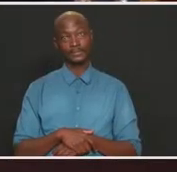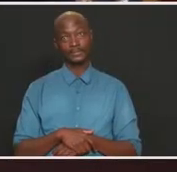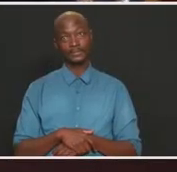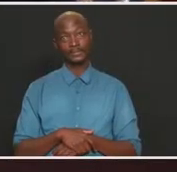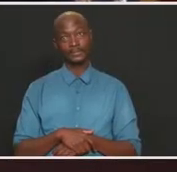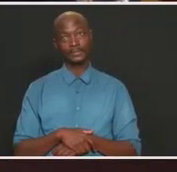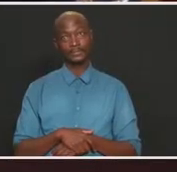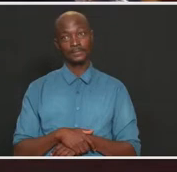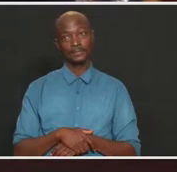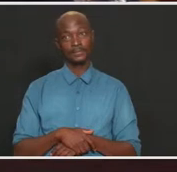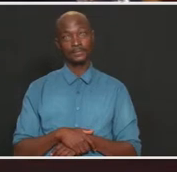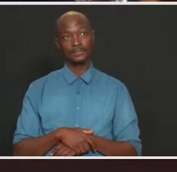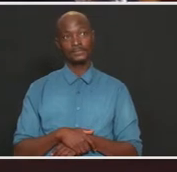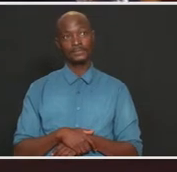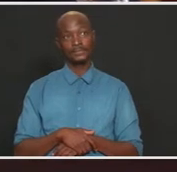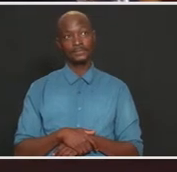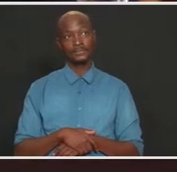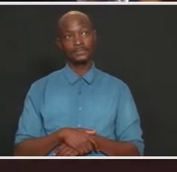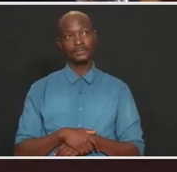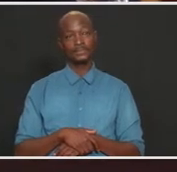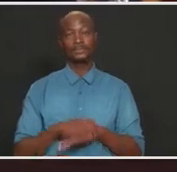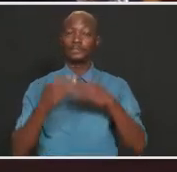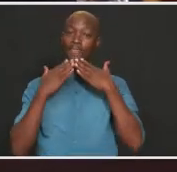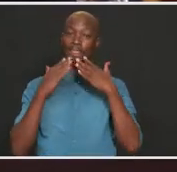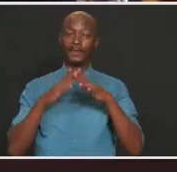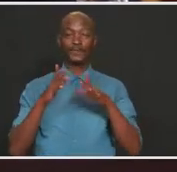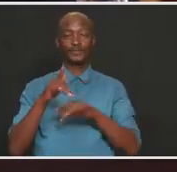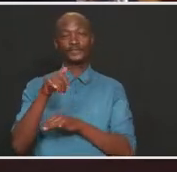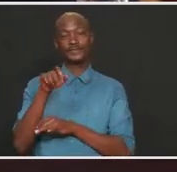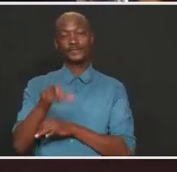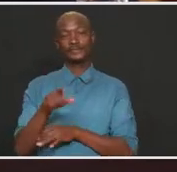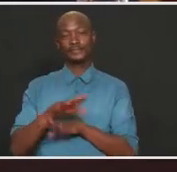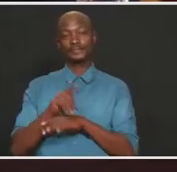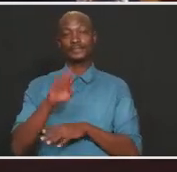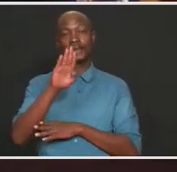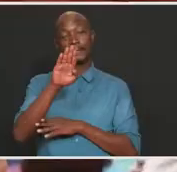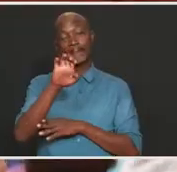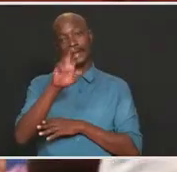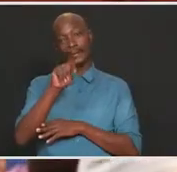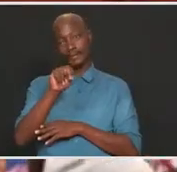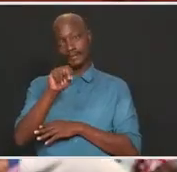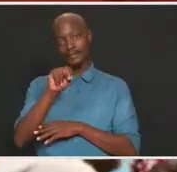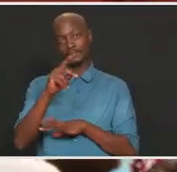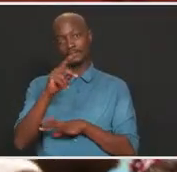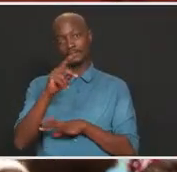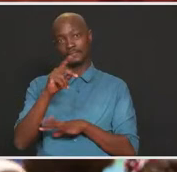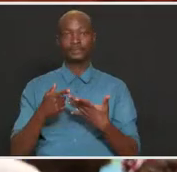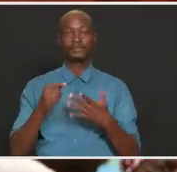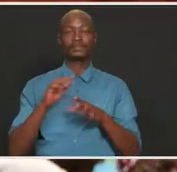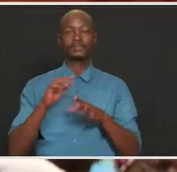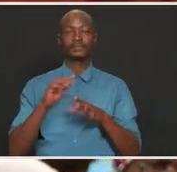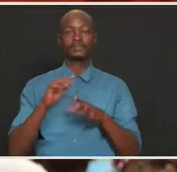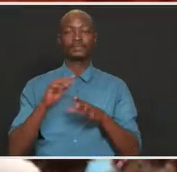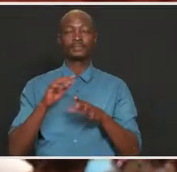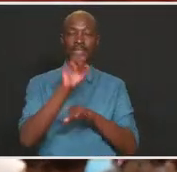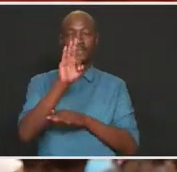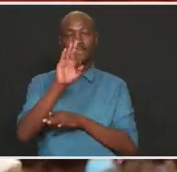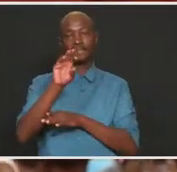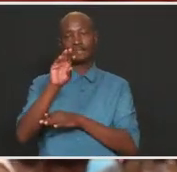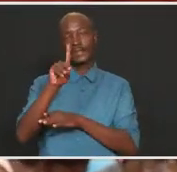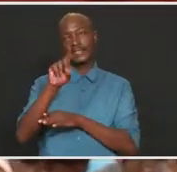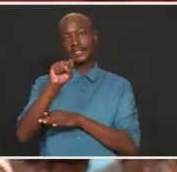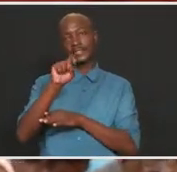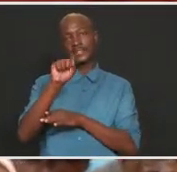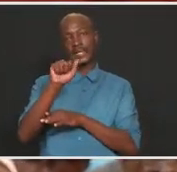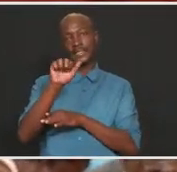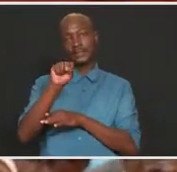next thank you chair my name is Ben Ferrera I'm presenting fetzas thank you for